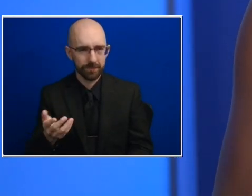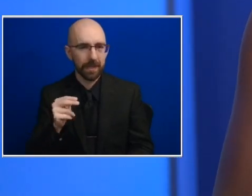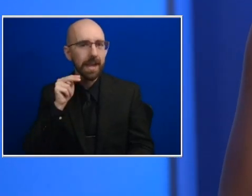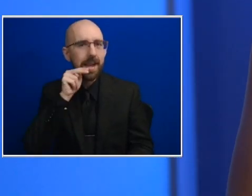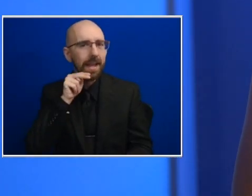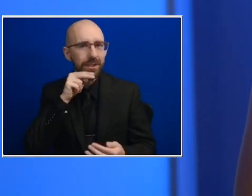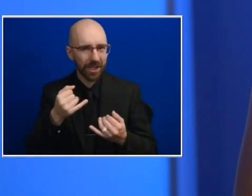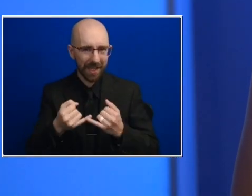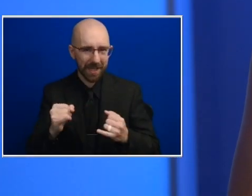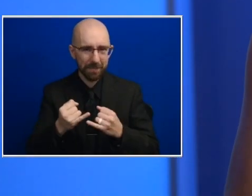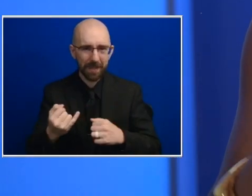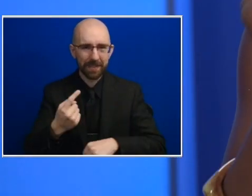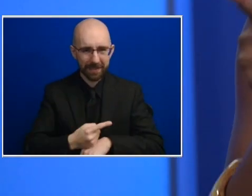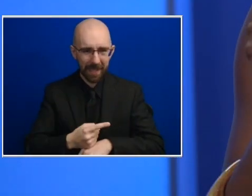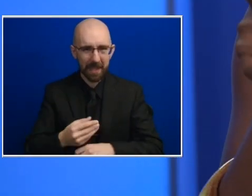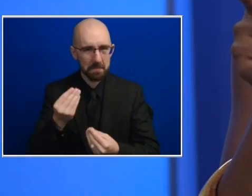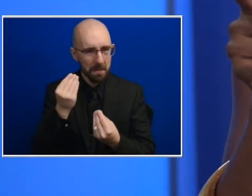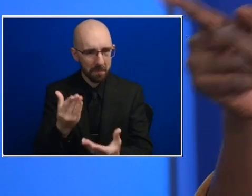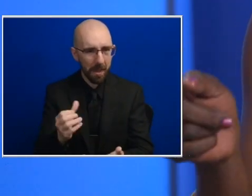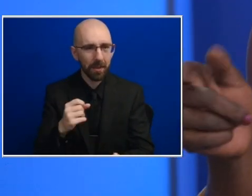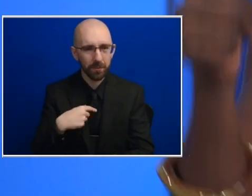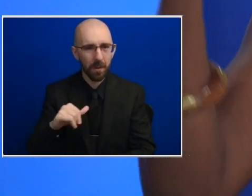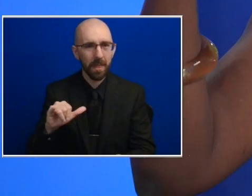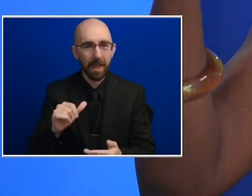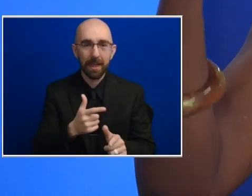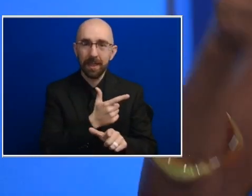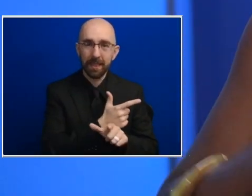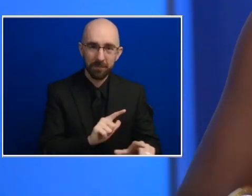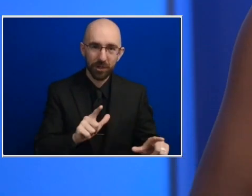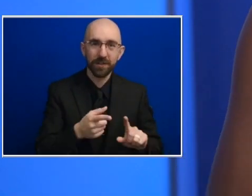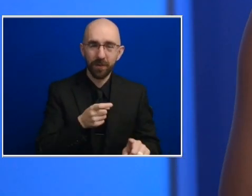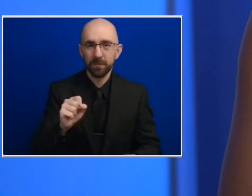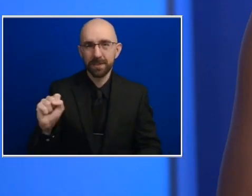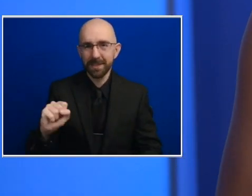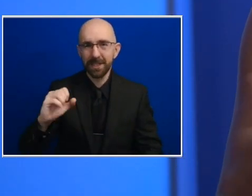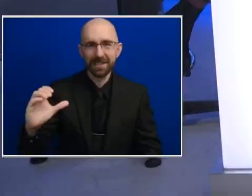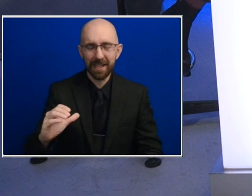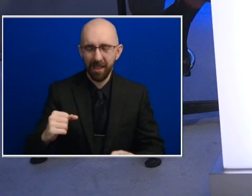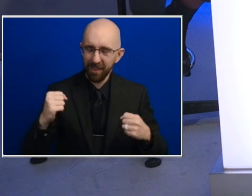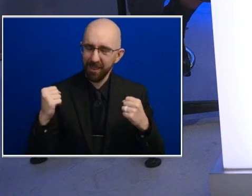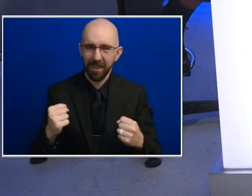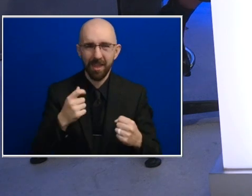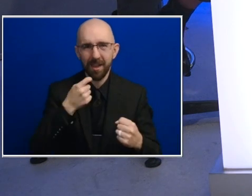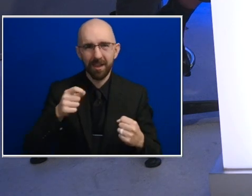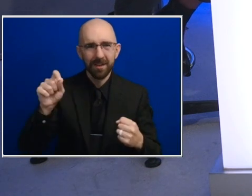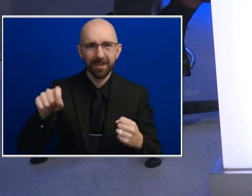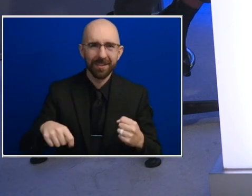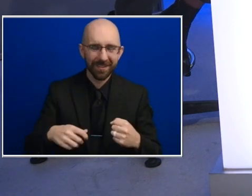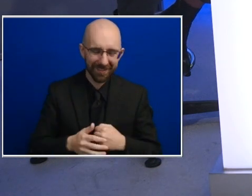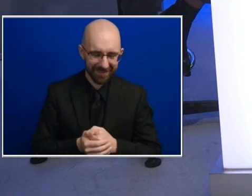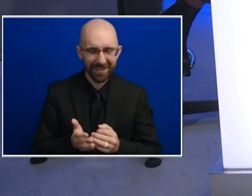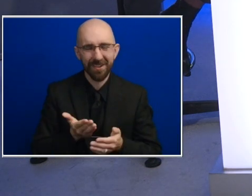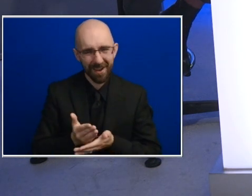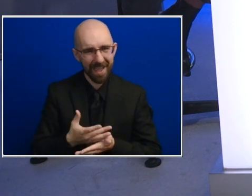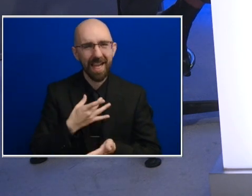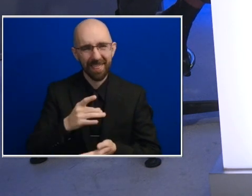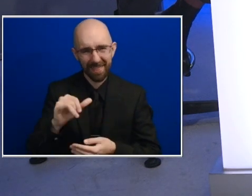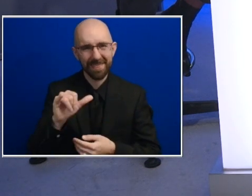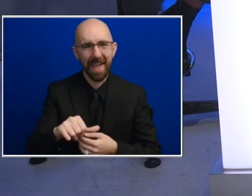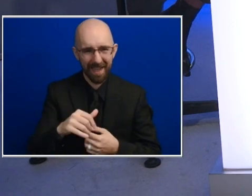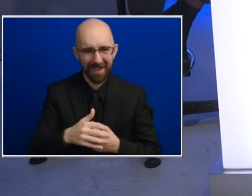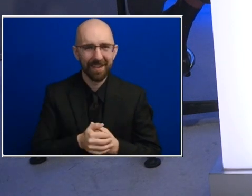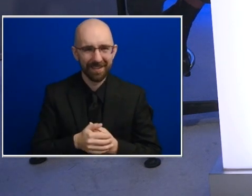Day, by the way. So I'm like, liberation from sickle cell, yay. All right, I like the take it. connection. That's